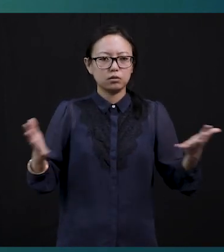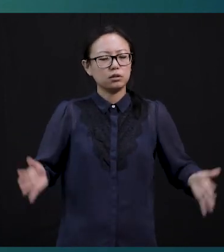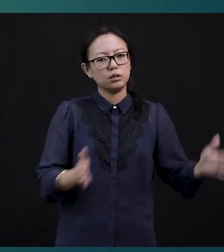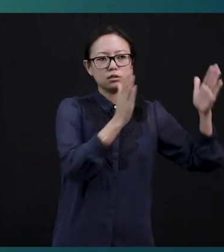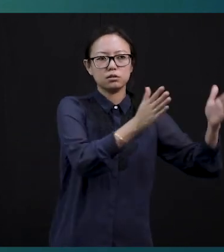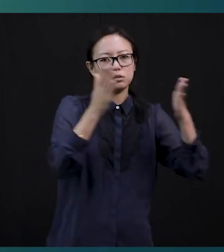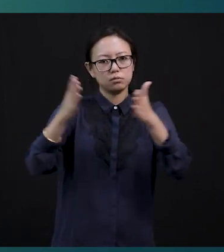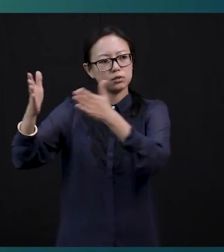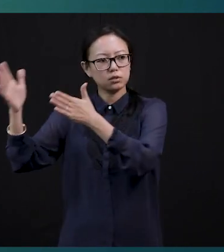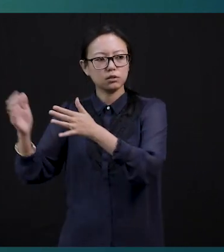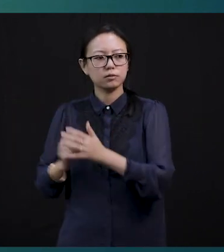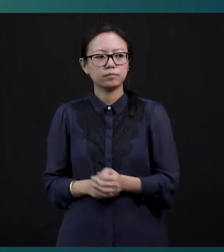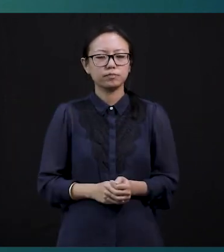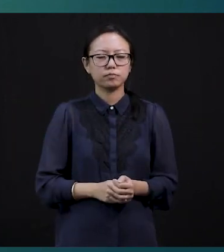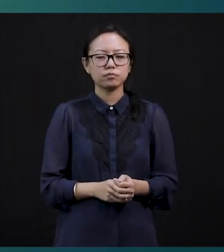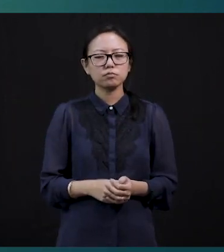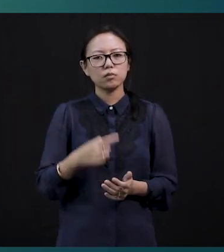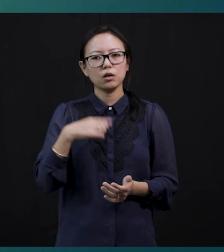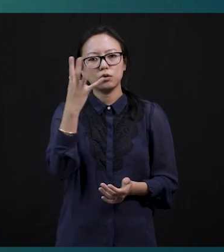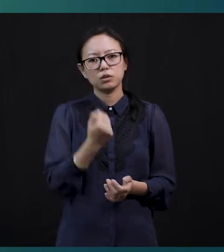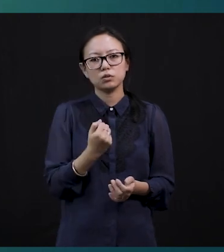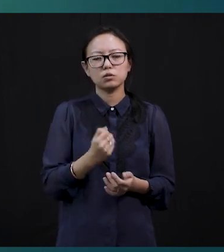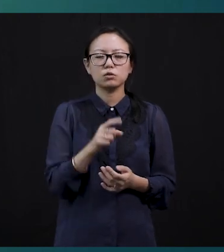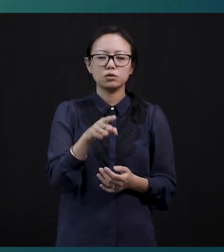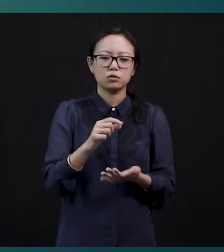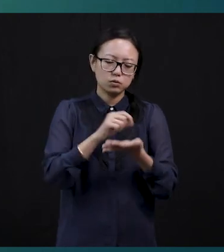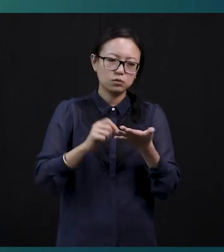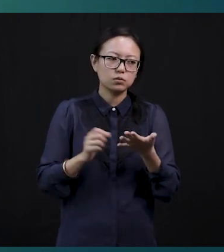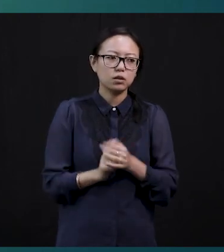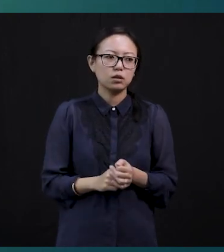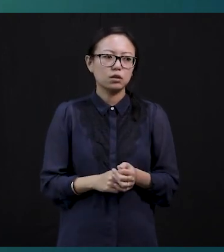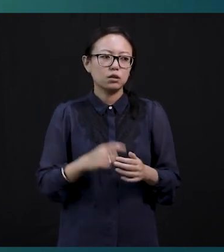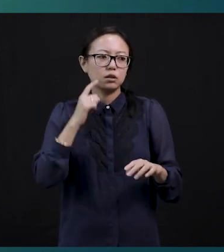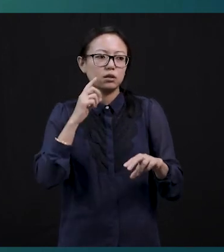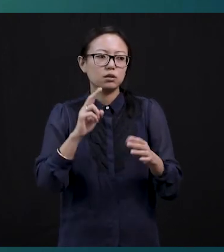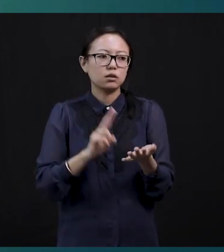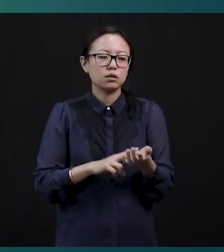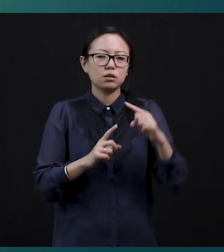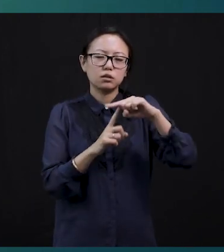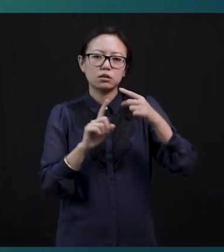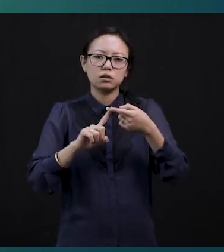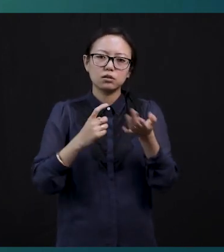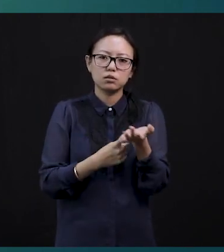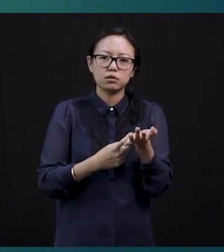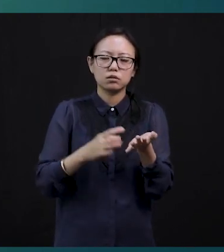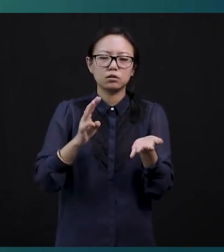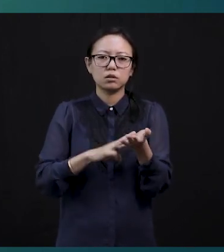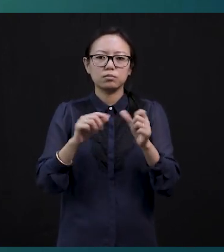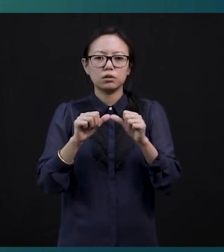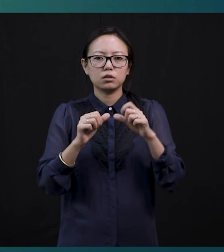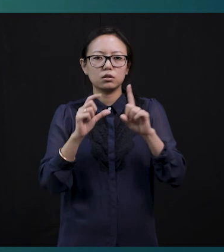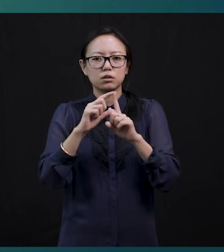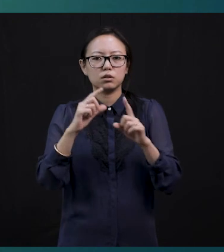Then I would also want you to write a short note on the role of intermediaries. Now remember, intermediaries are the